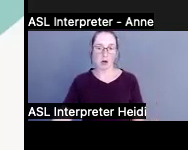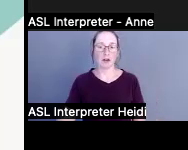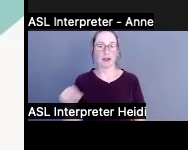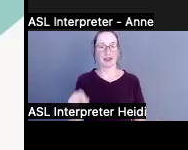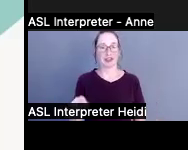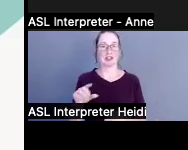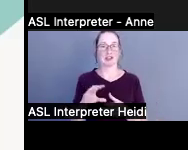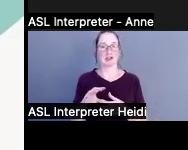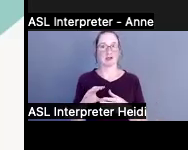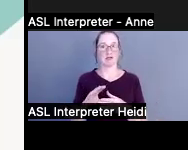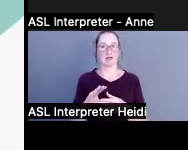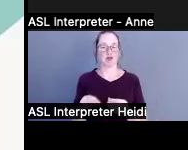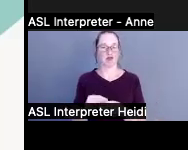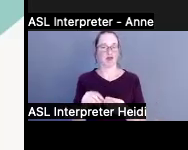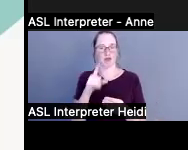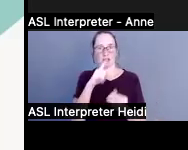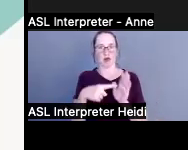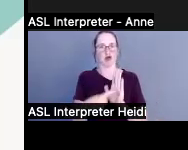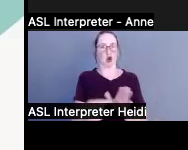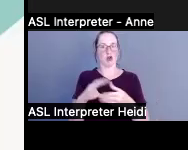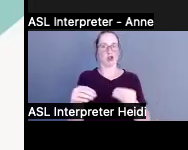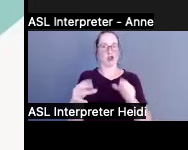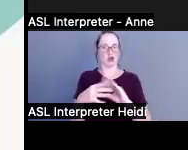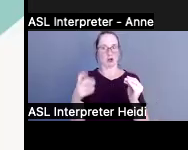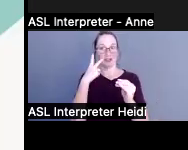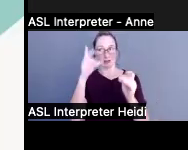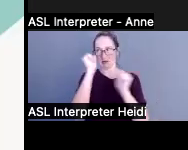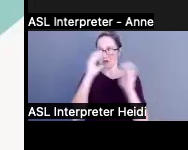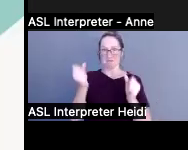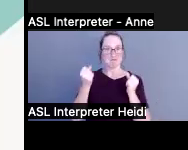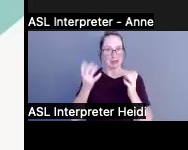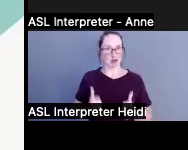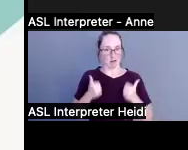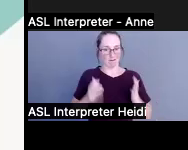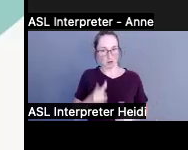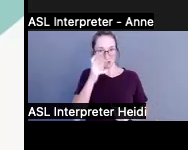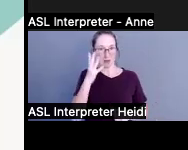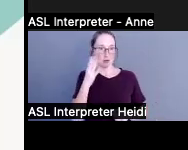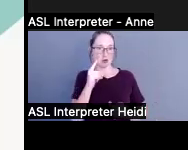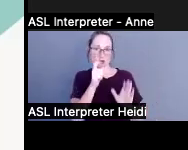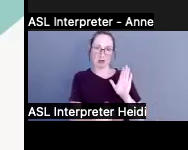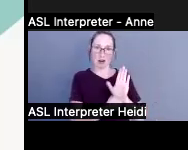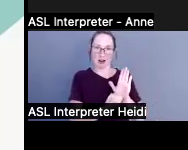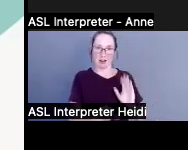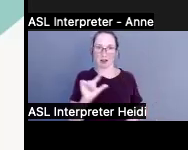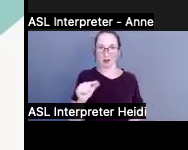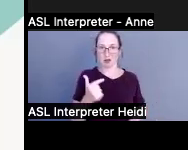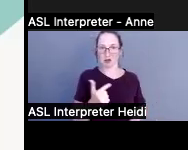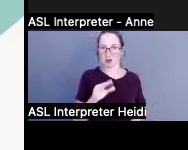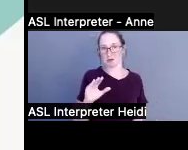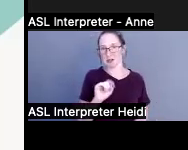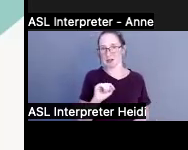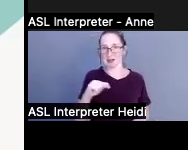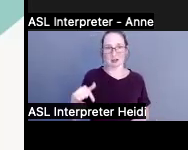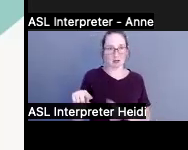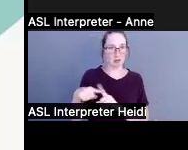narrative really tells the story and paints the picture of many survivors who identify as lesbian, gay, bisexual,